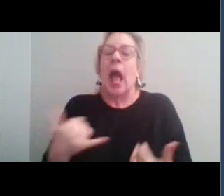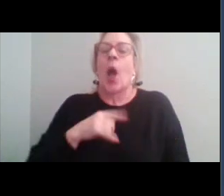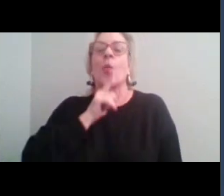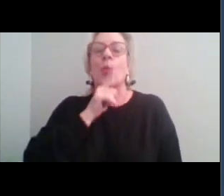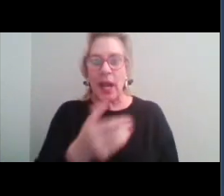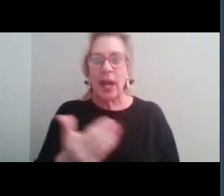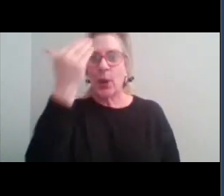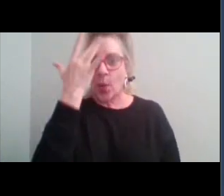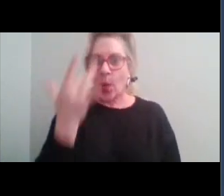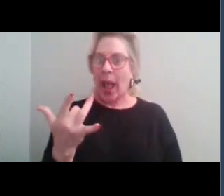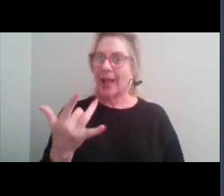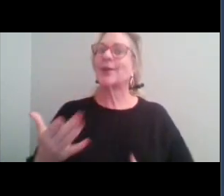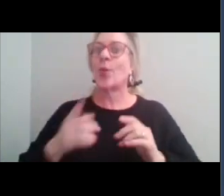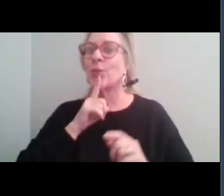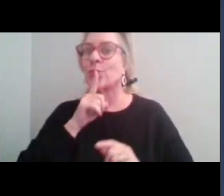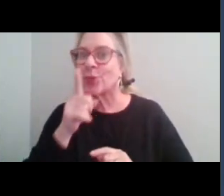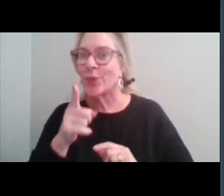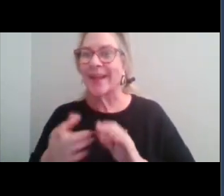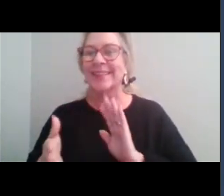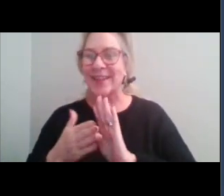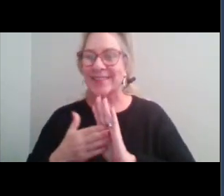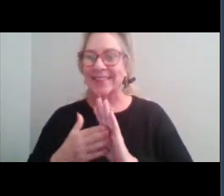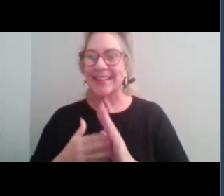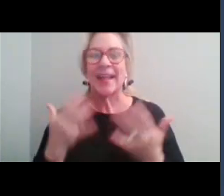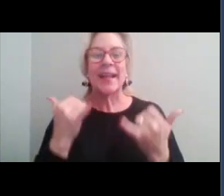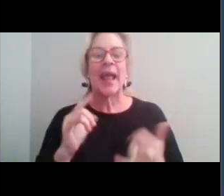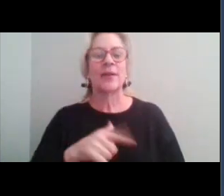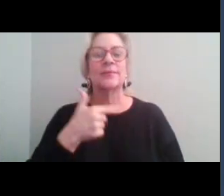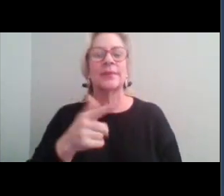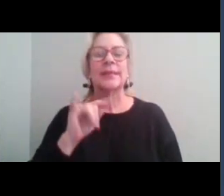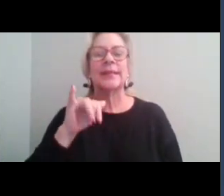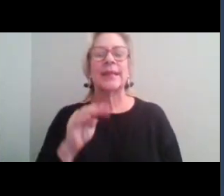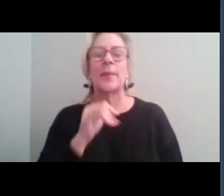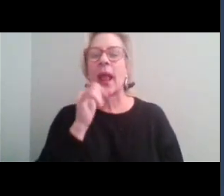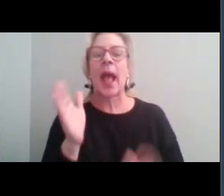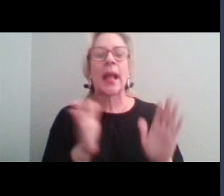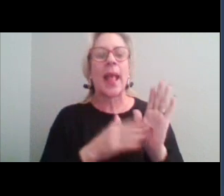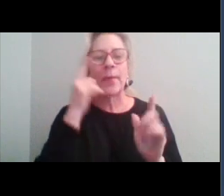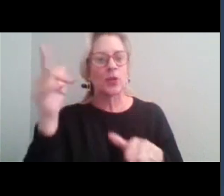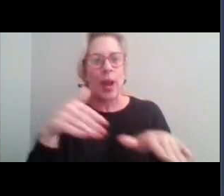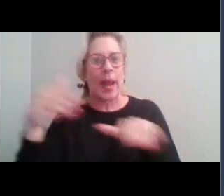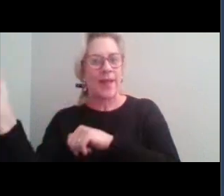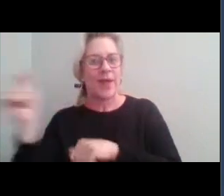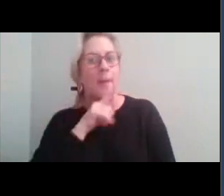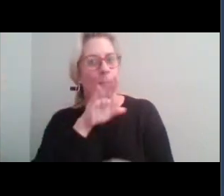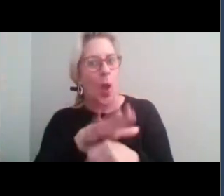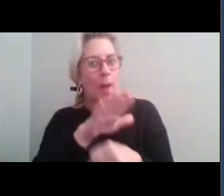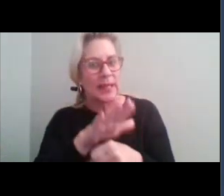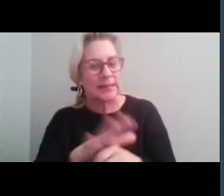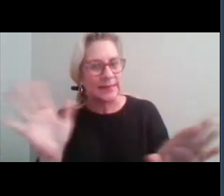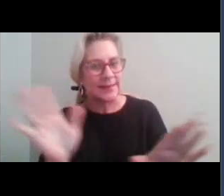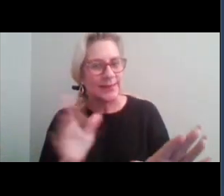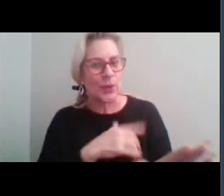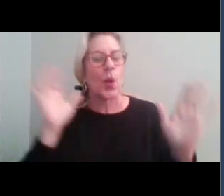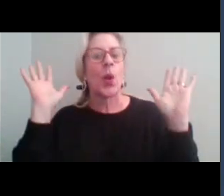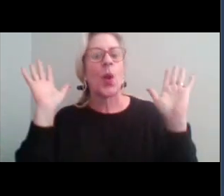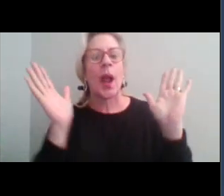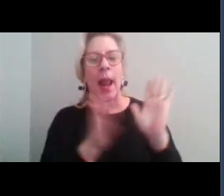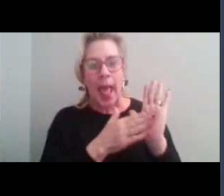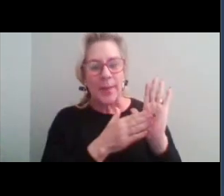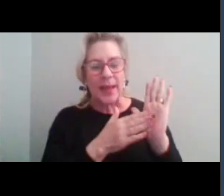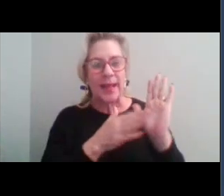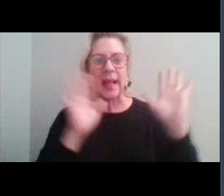congratulations. And Tim, I promise we weren't clapping because you were leaving. We were clapping, it was an